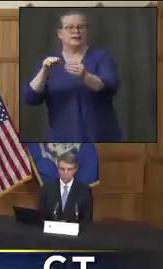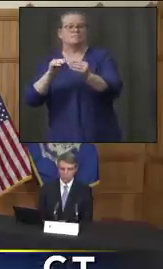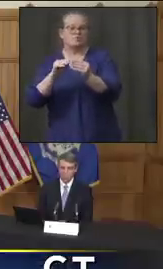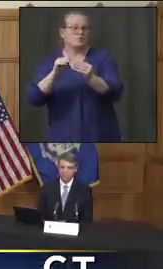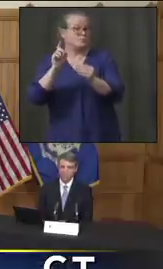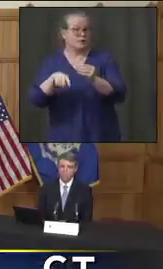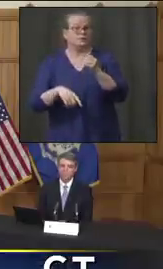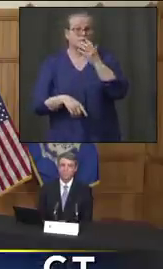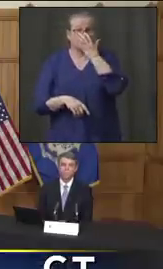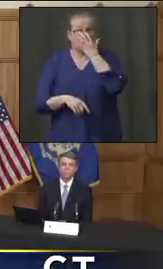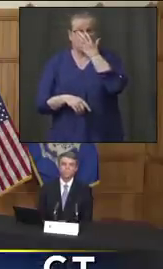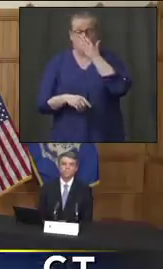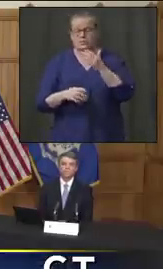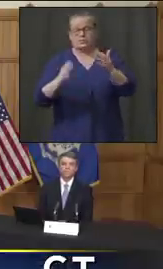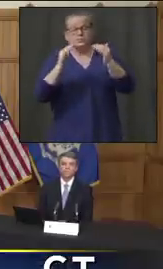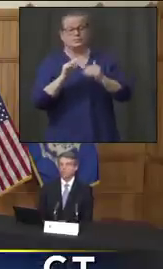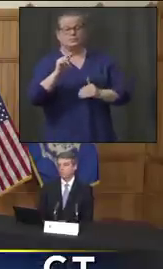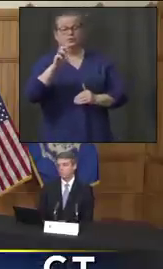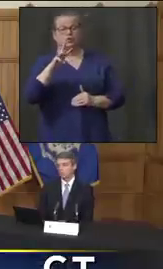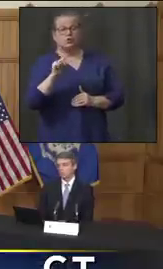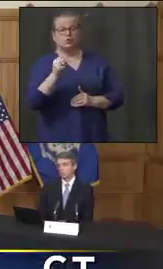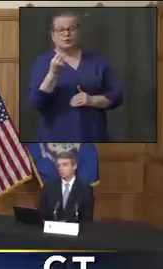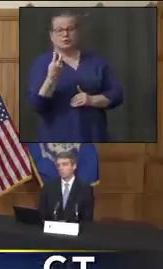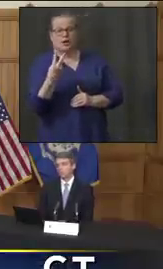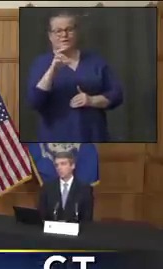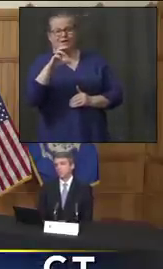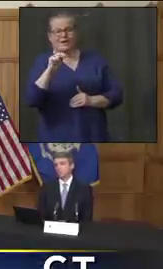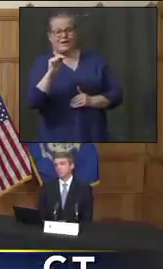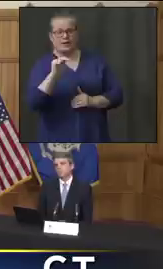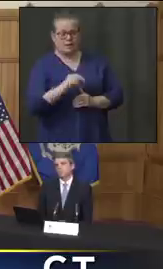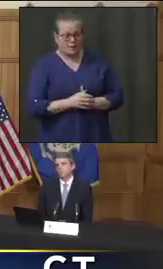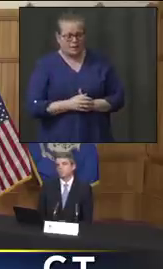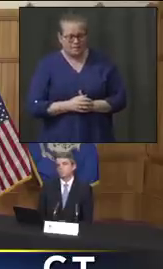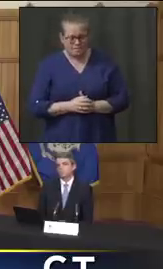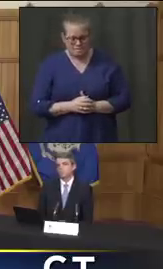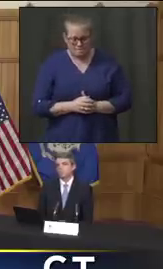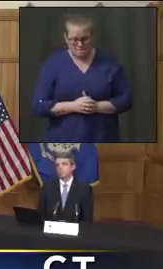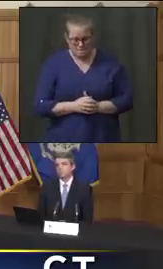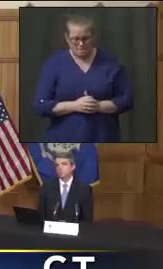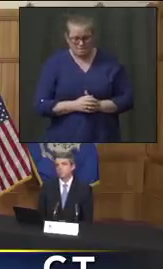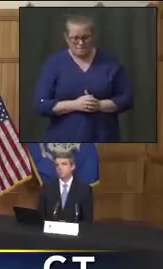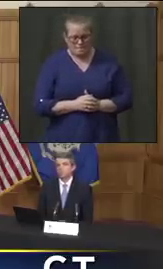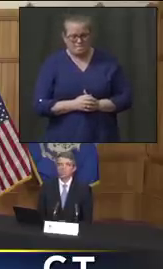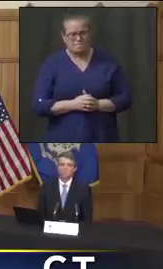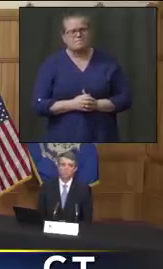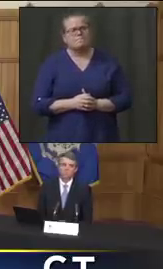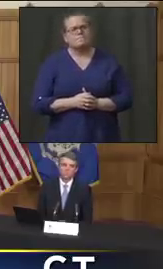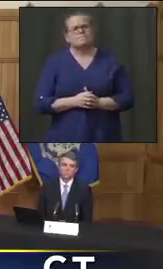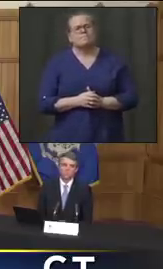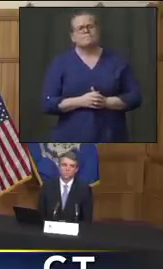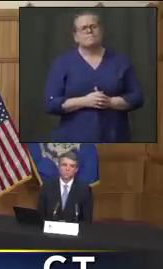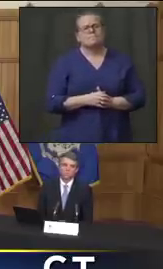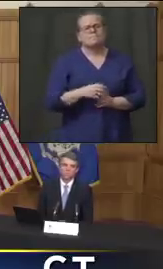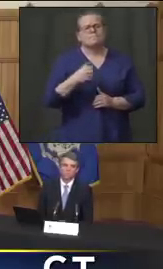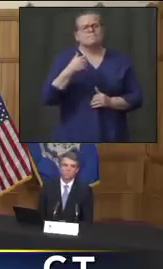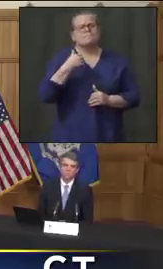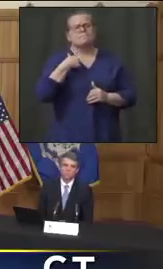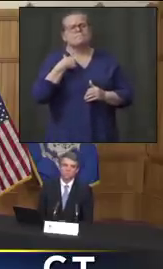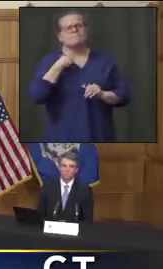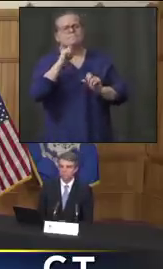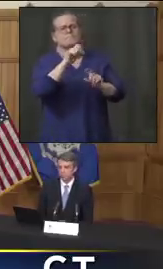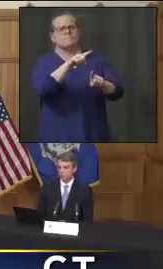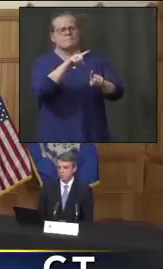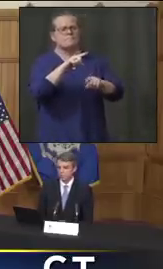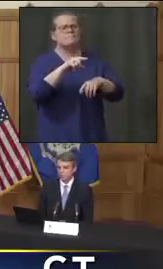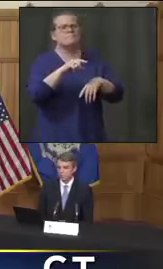News 12, Connecticut. Hi, Governor. I kind of want to pick up on Ken's question for a second. I know you're still looking at what